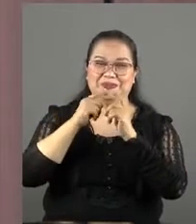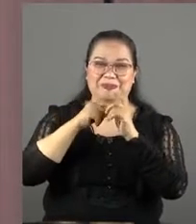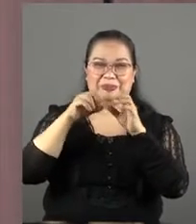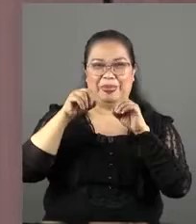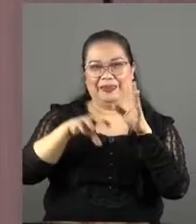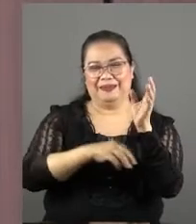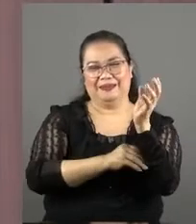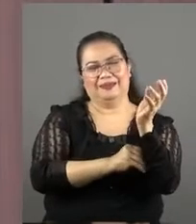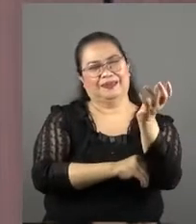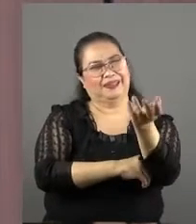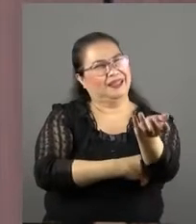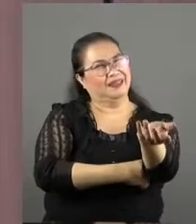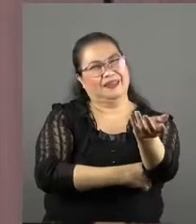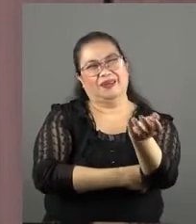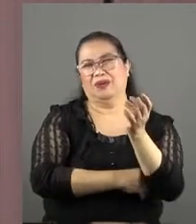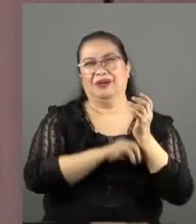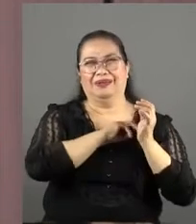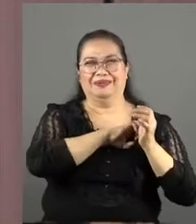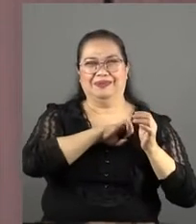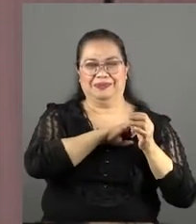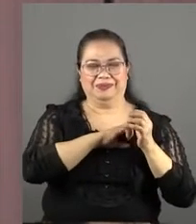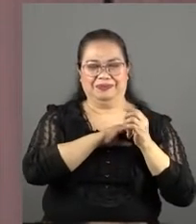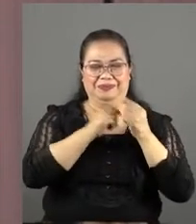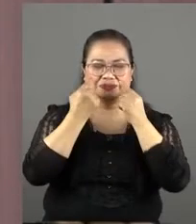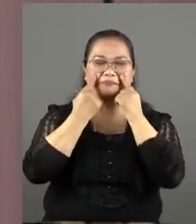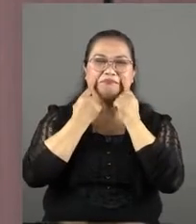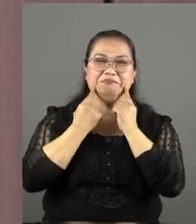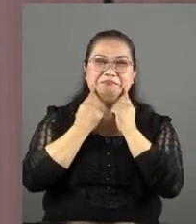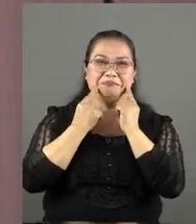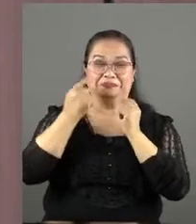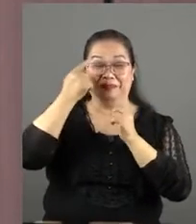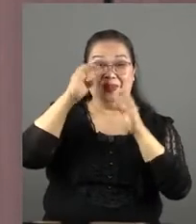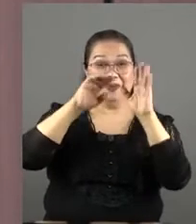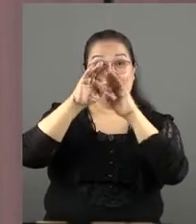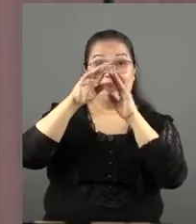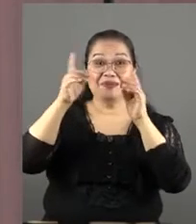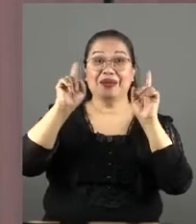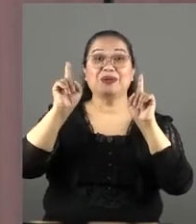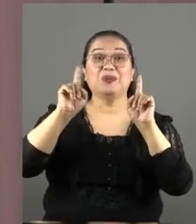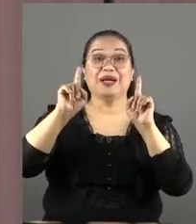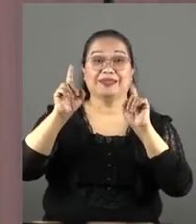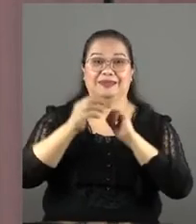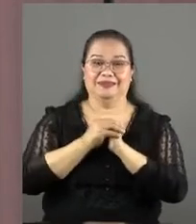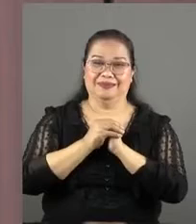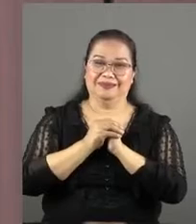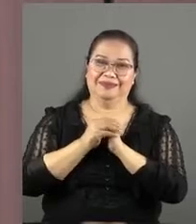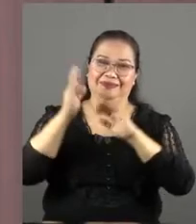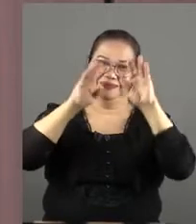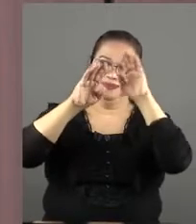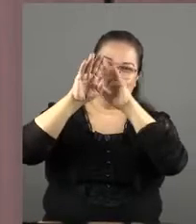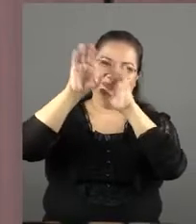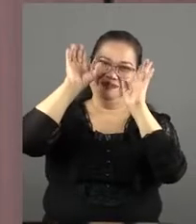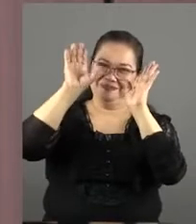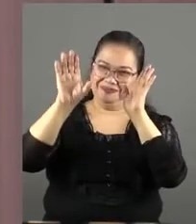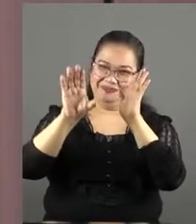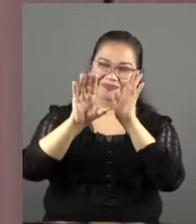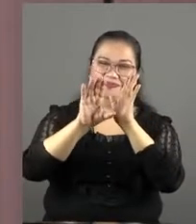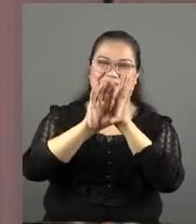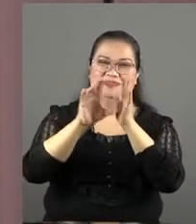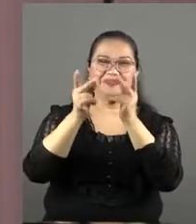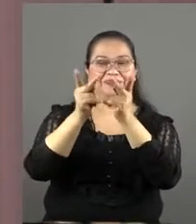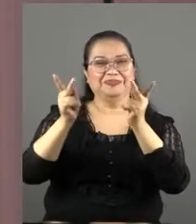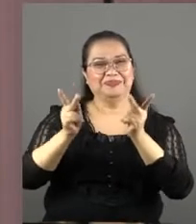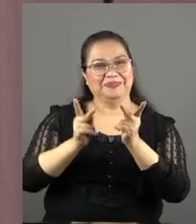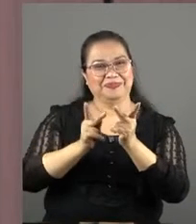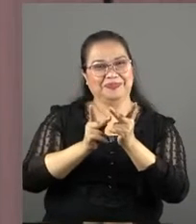it. I got very emotional. Because you know what heaven is? Heaven is pictured by the place that